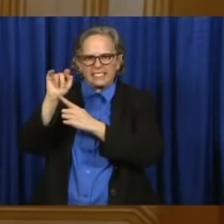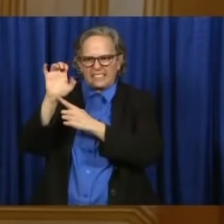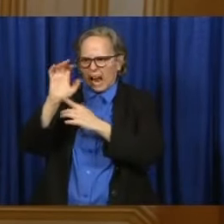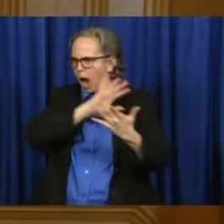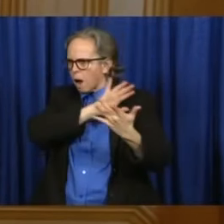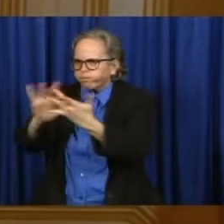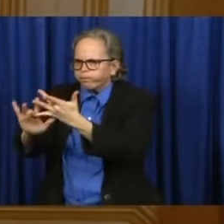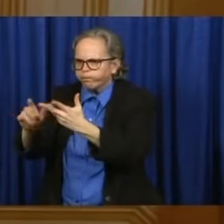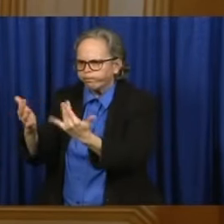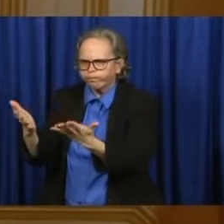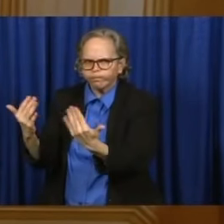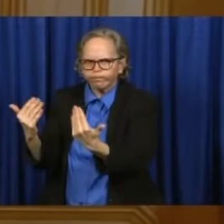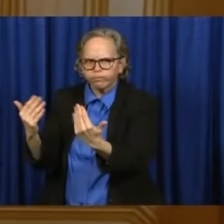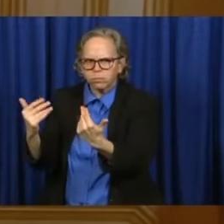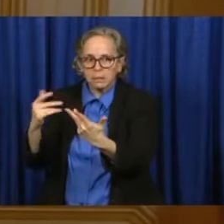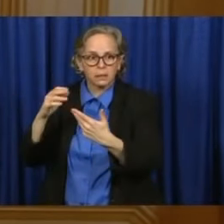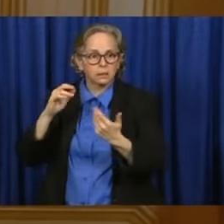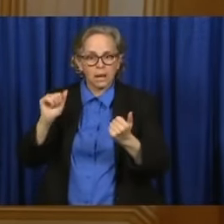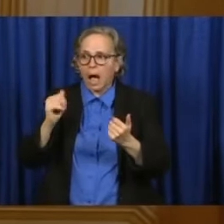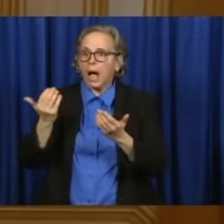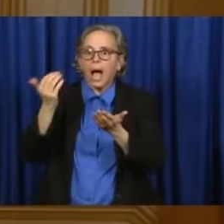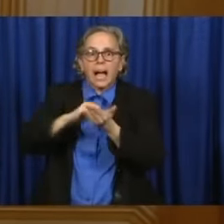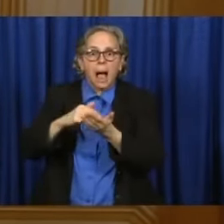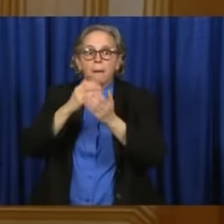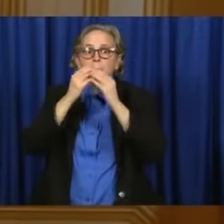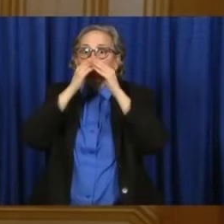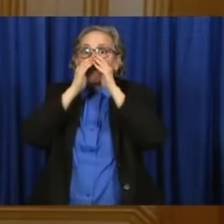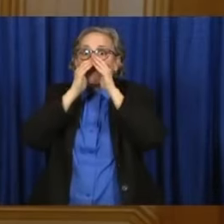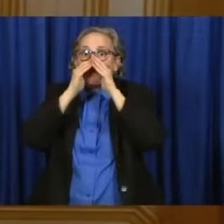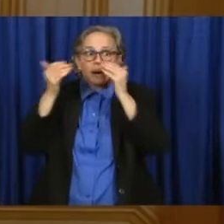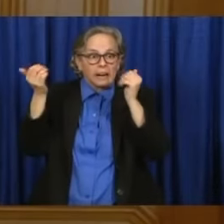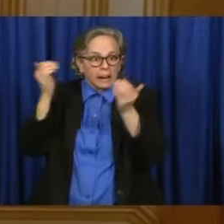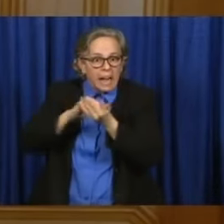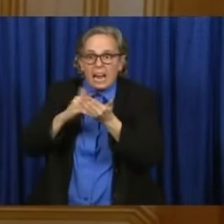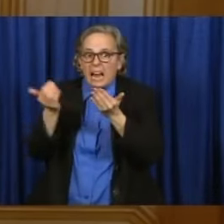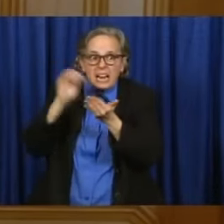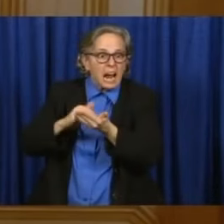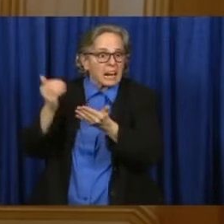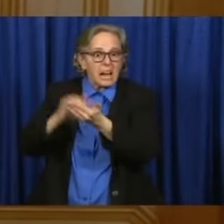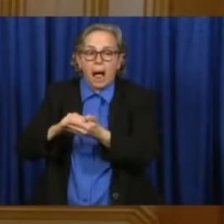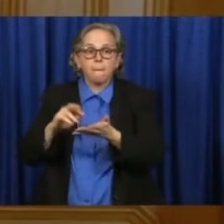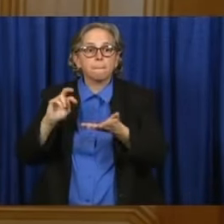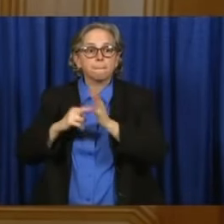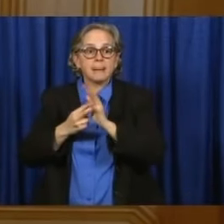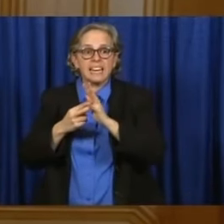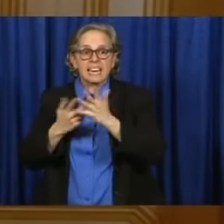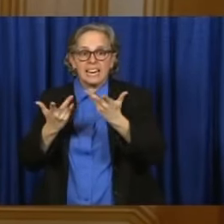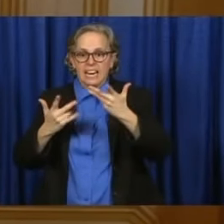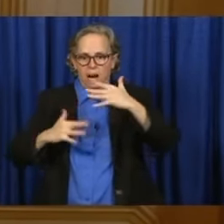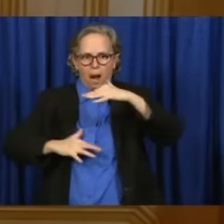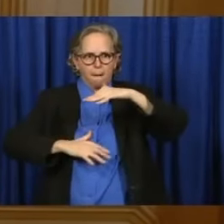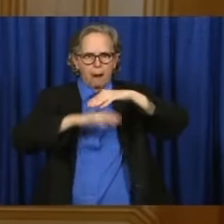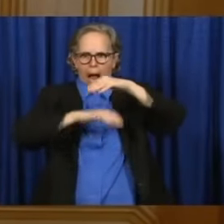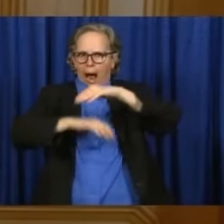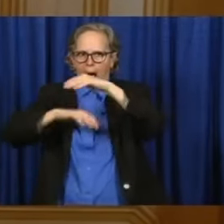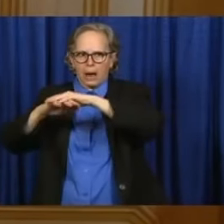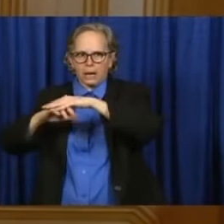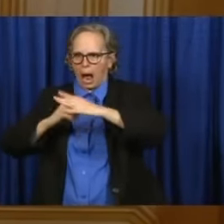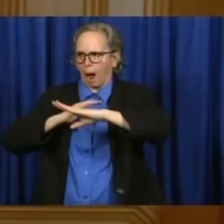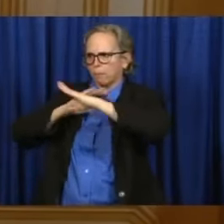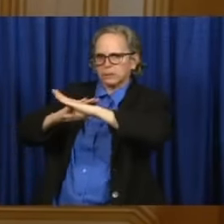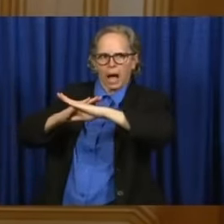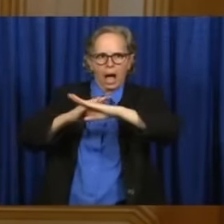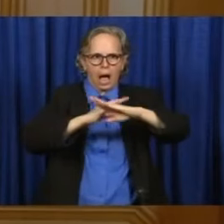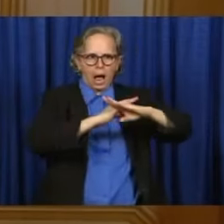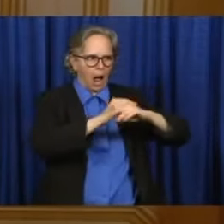You can reuse these. This is going to expand our capacity to be able to protect our